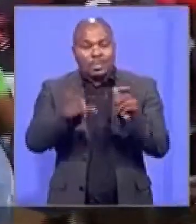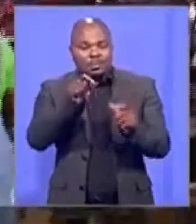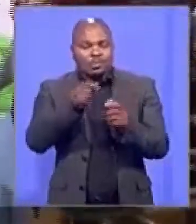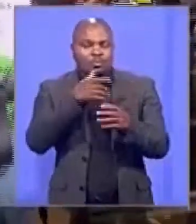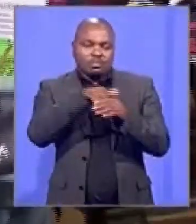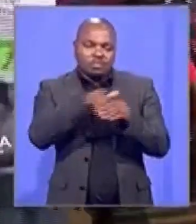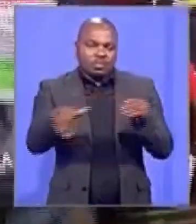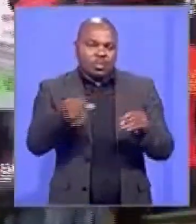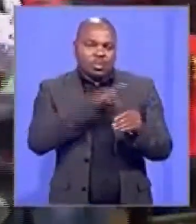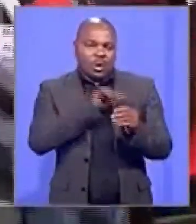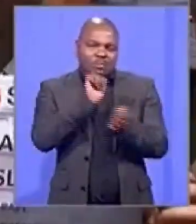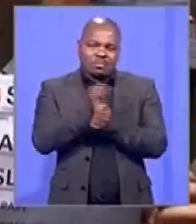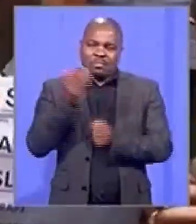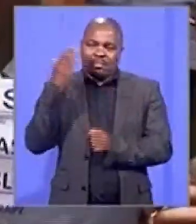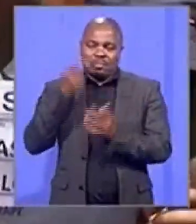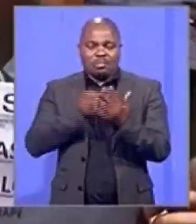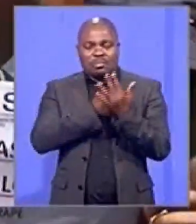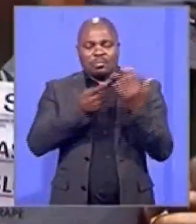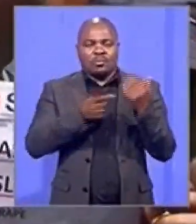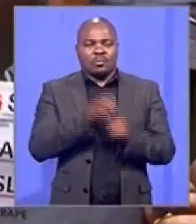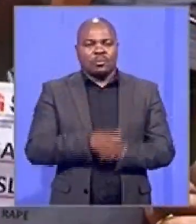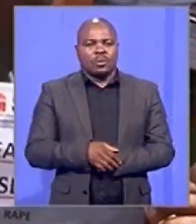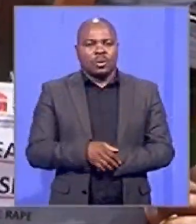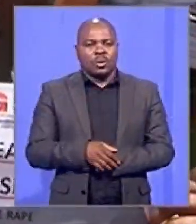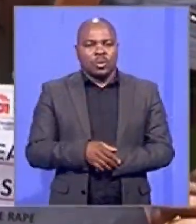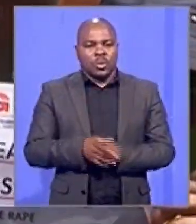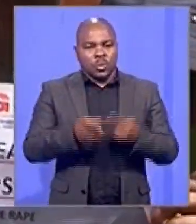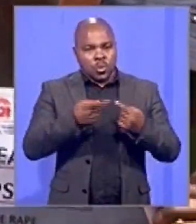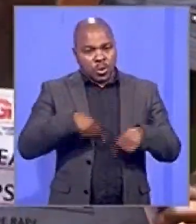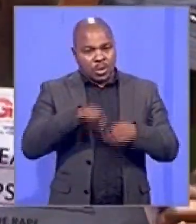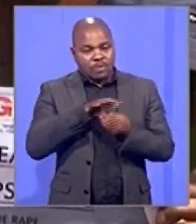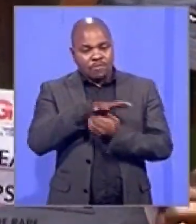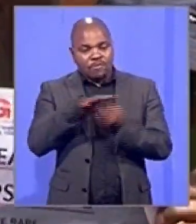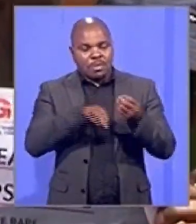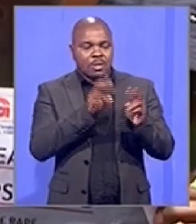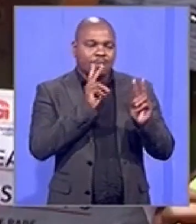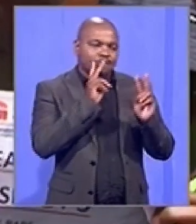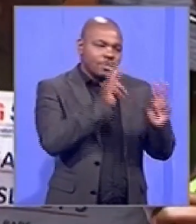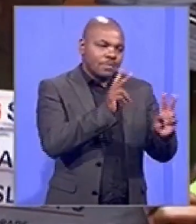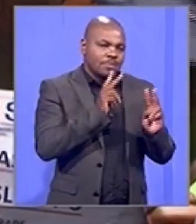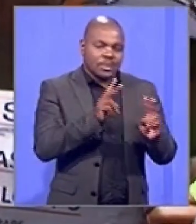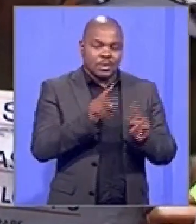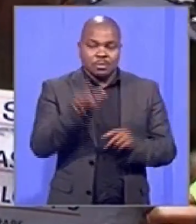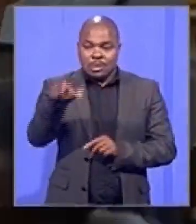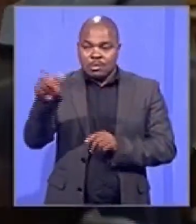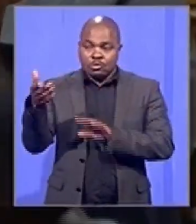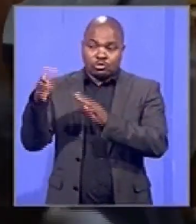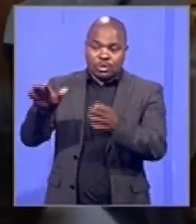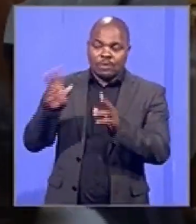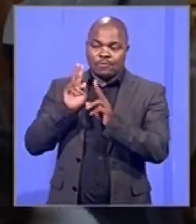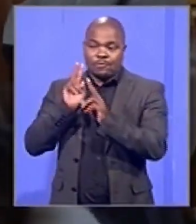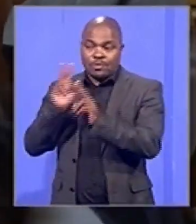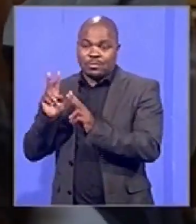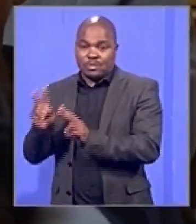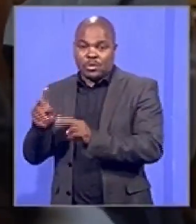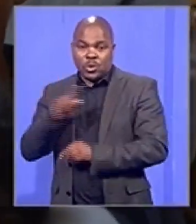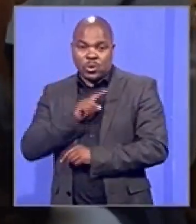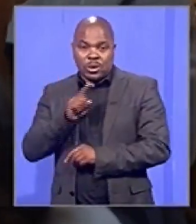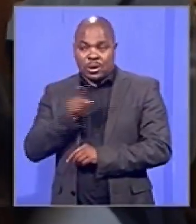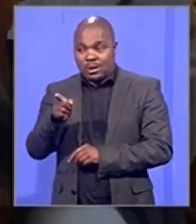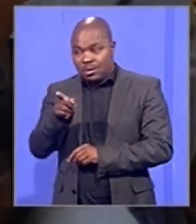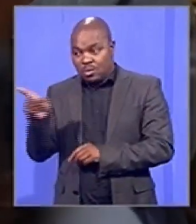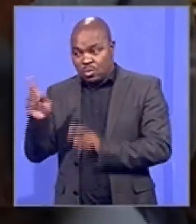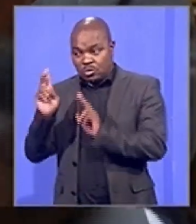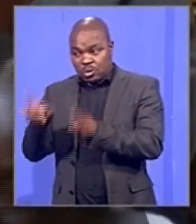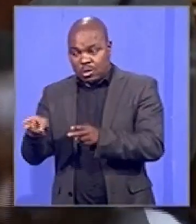ba tshwarwa pejana. We took our time, visited the families, of the deceased one, because both the deceased and the